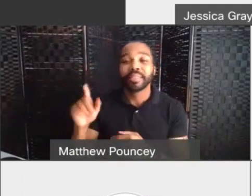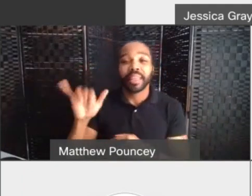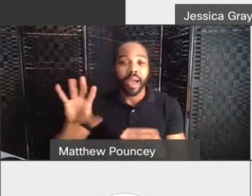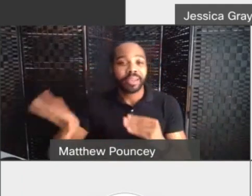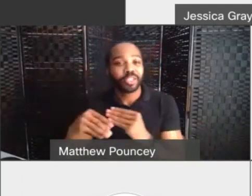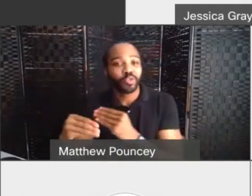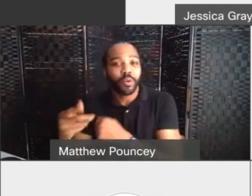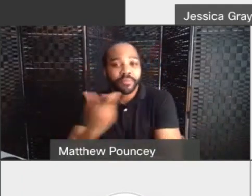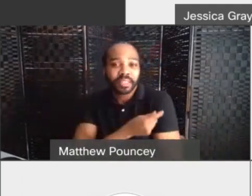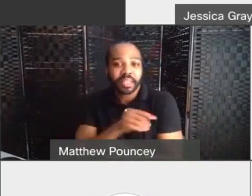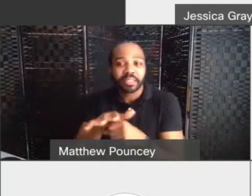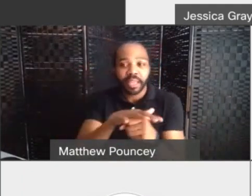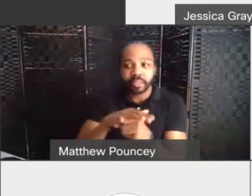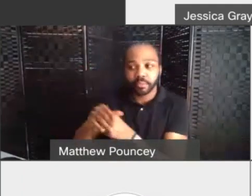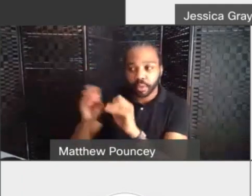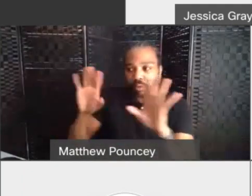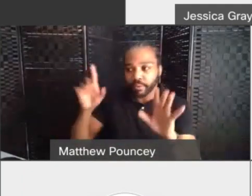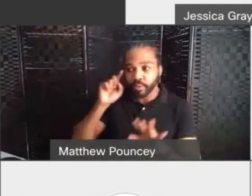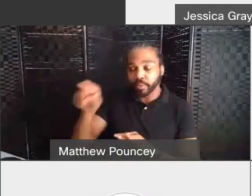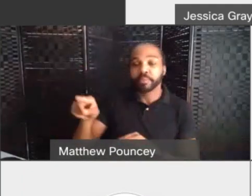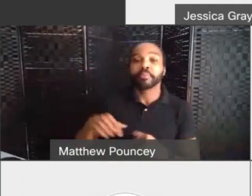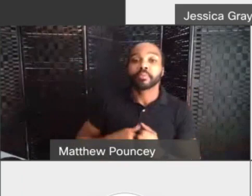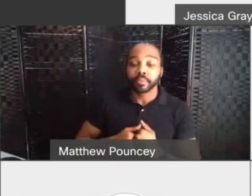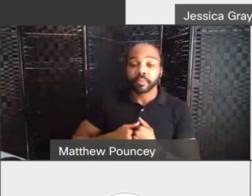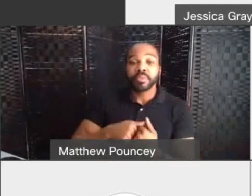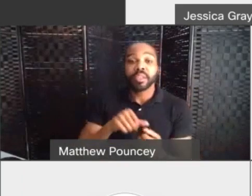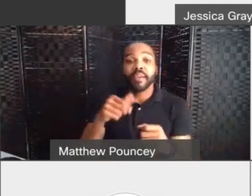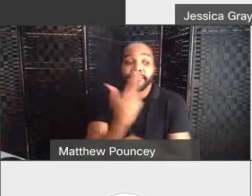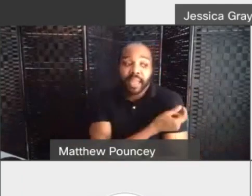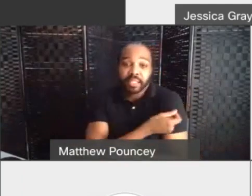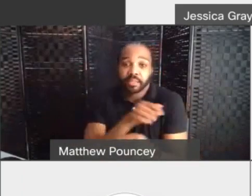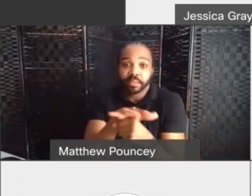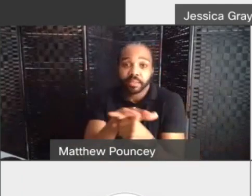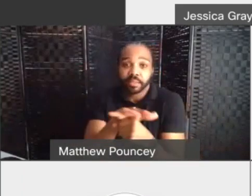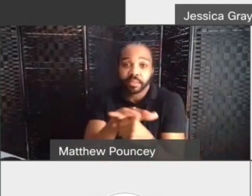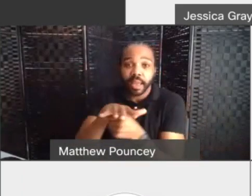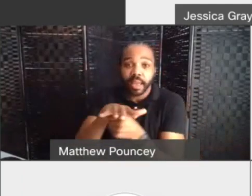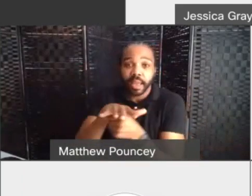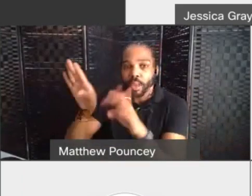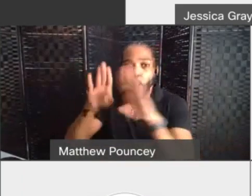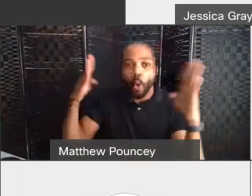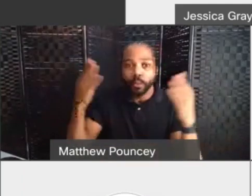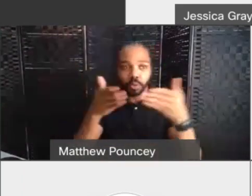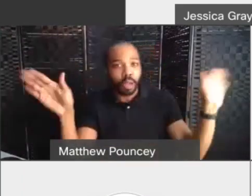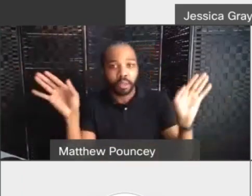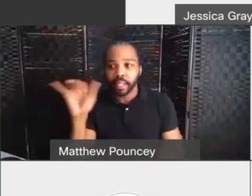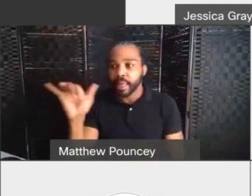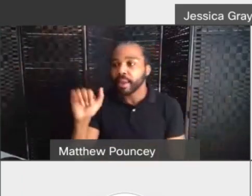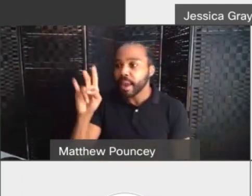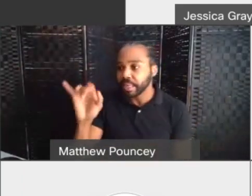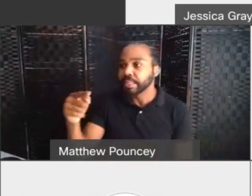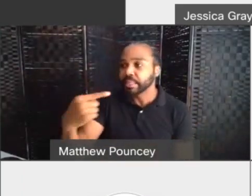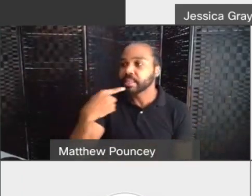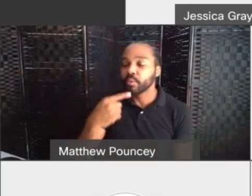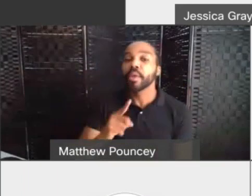for clarification, the vaccination sites that we have will be open to the public, as Director Reese said, that we do actually